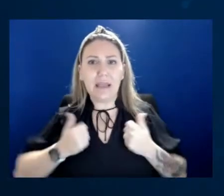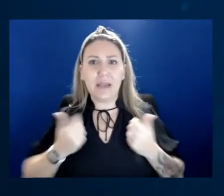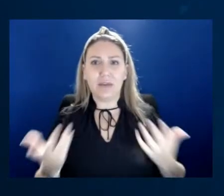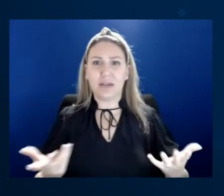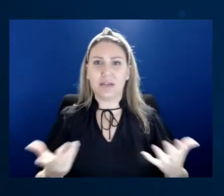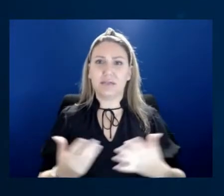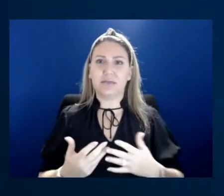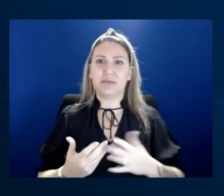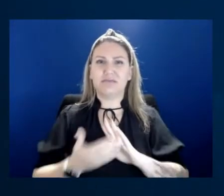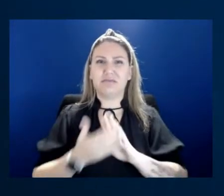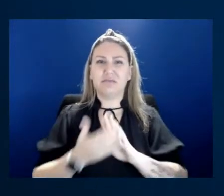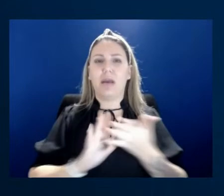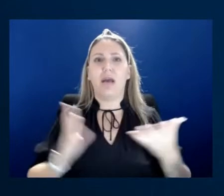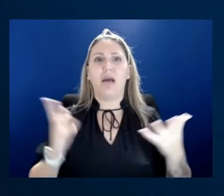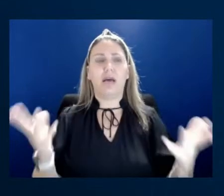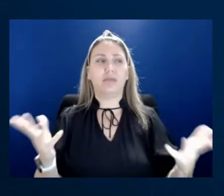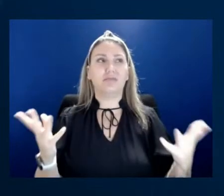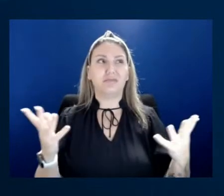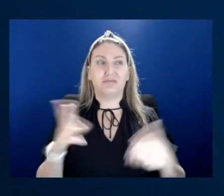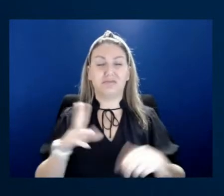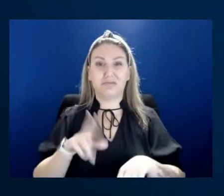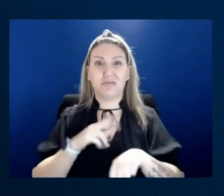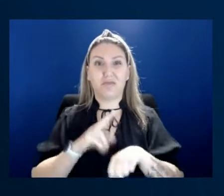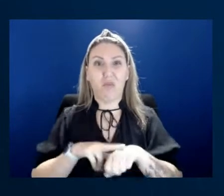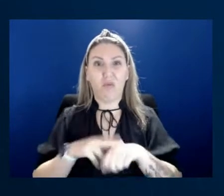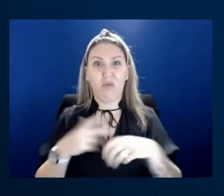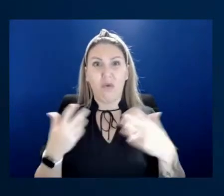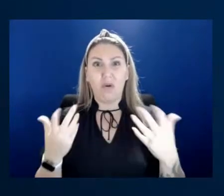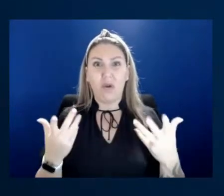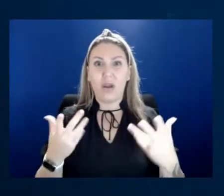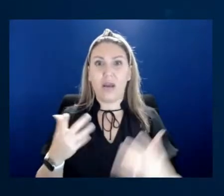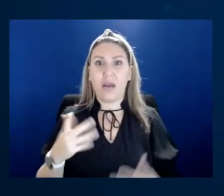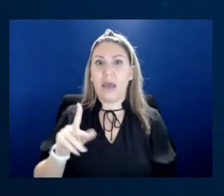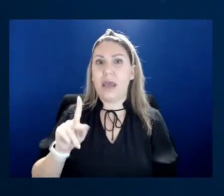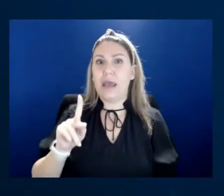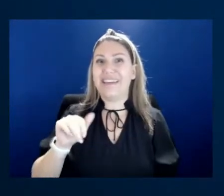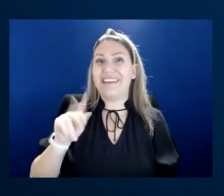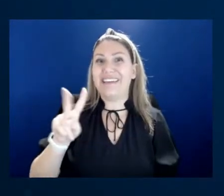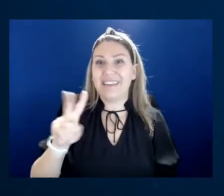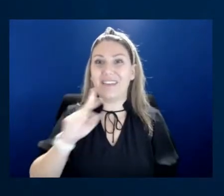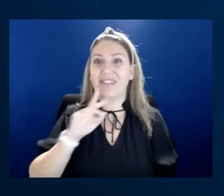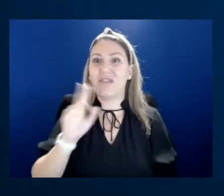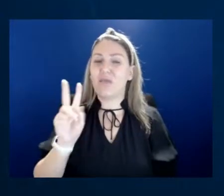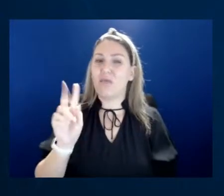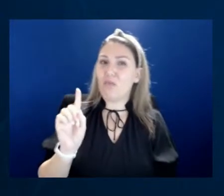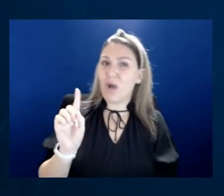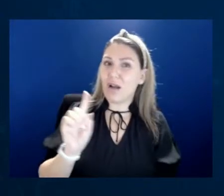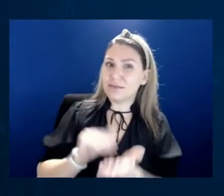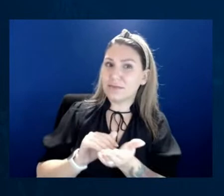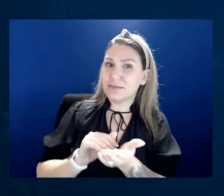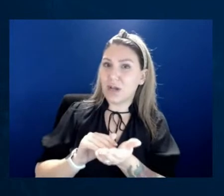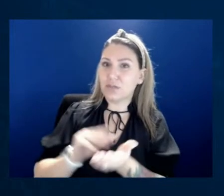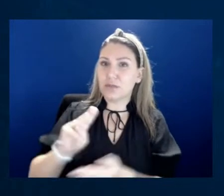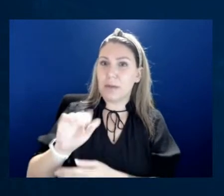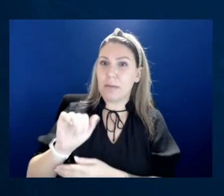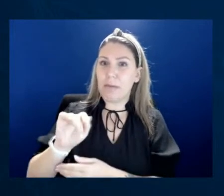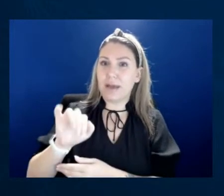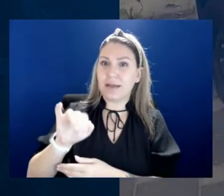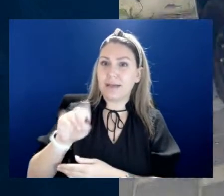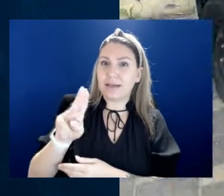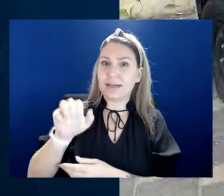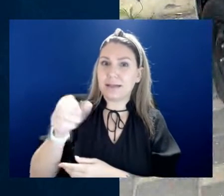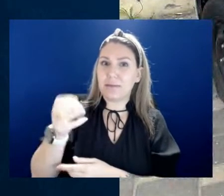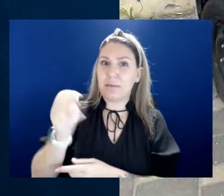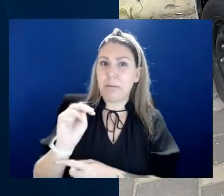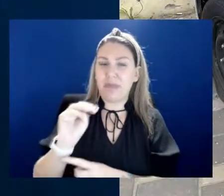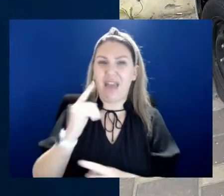numb to it. In Kyiv, where Dr. Maxim is right now, They still have missiles. I understand just a few days